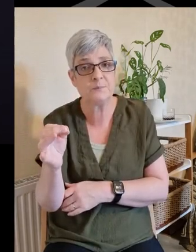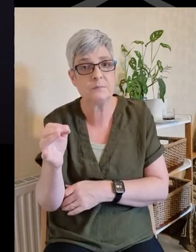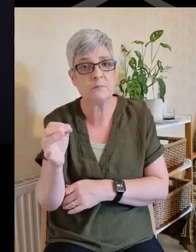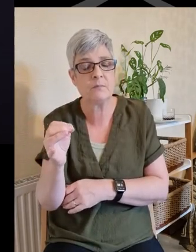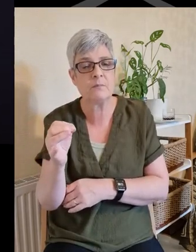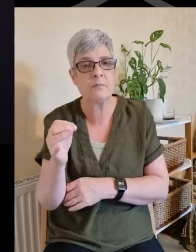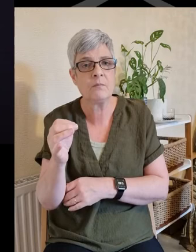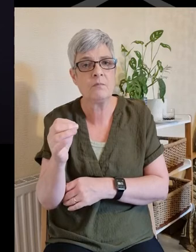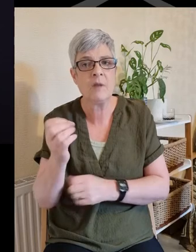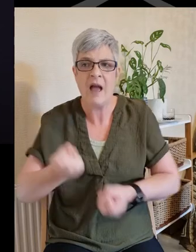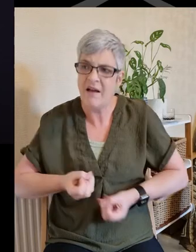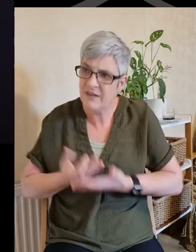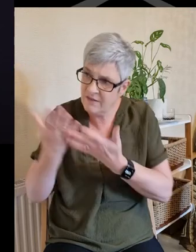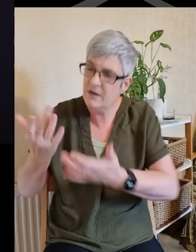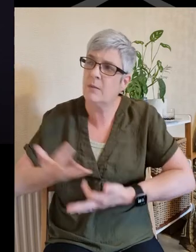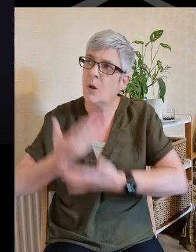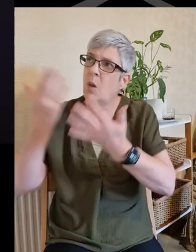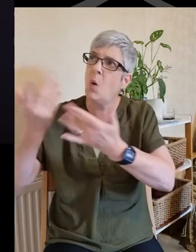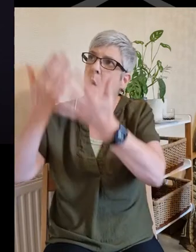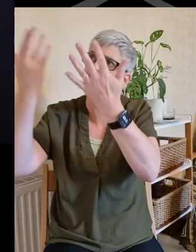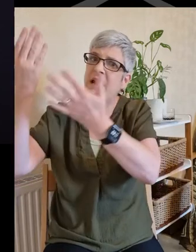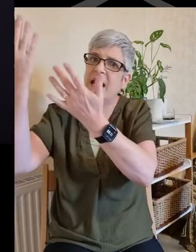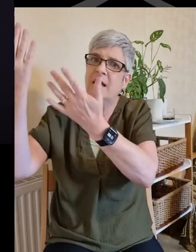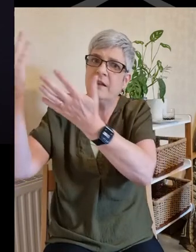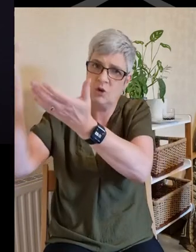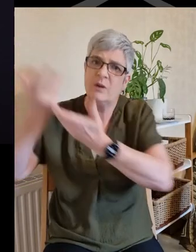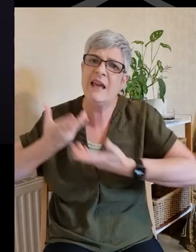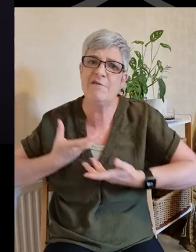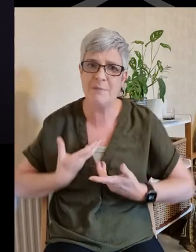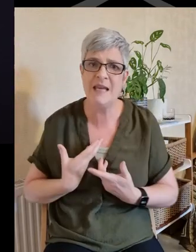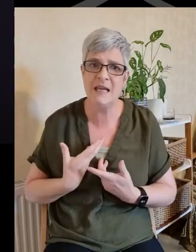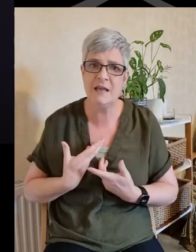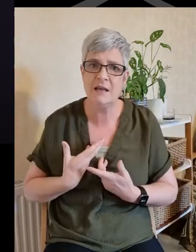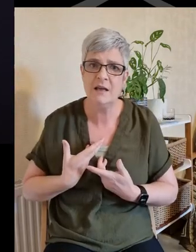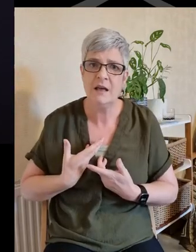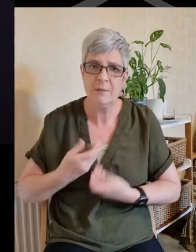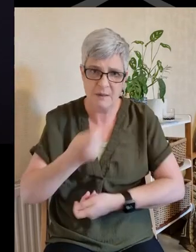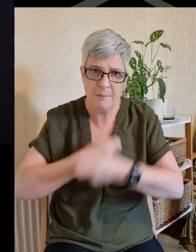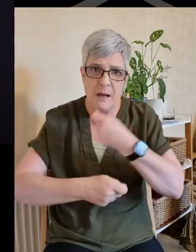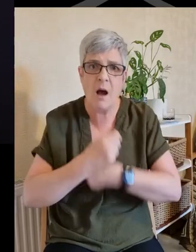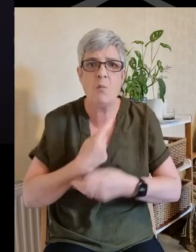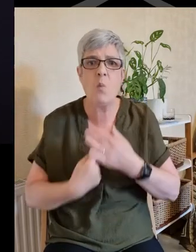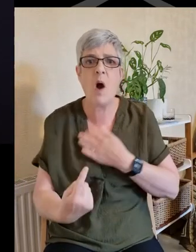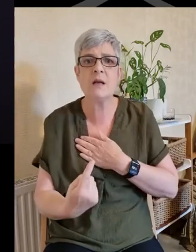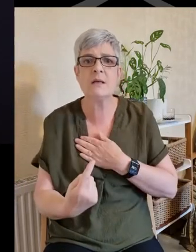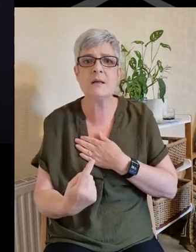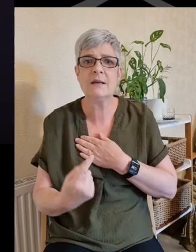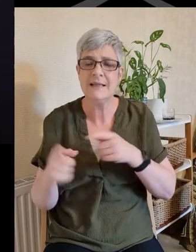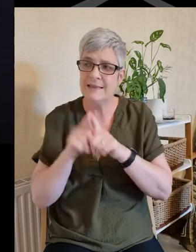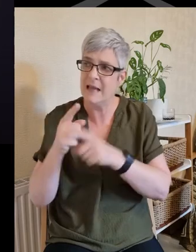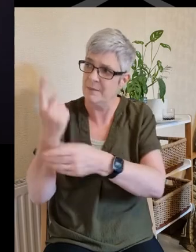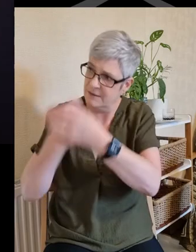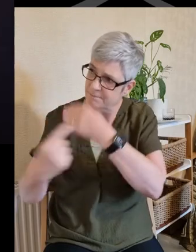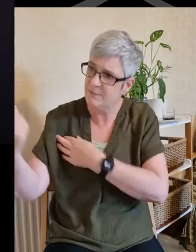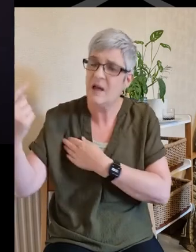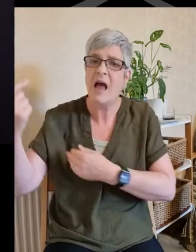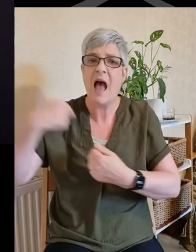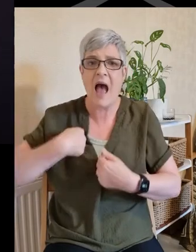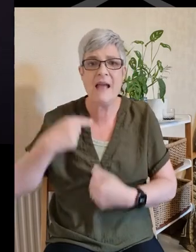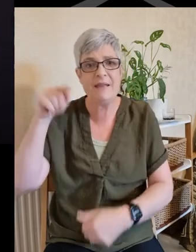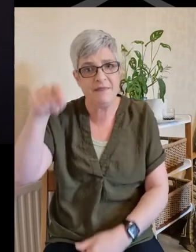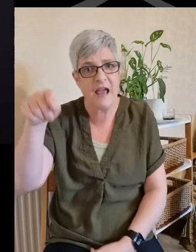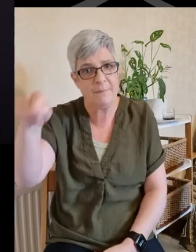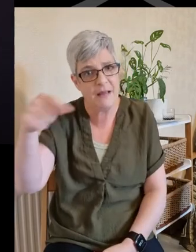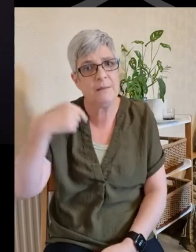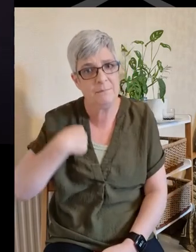I have given them glory that you gave me, that they may become one as we are one, I in them and you in me, so that they may